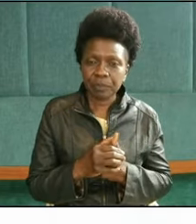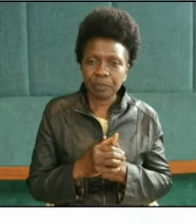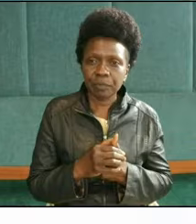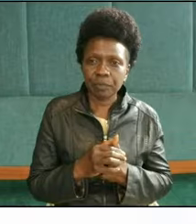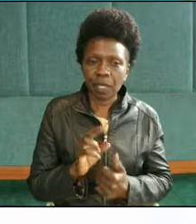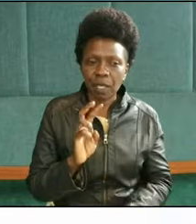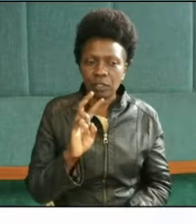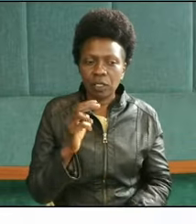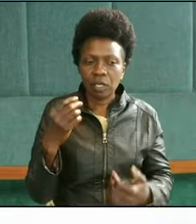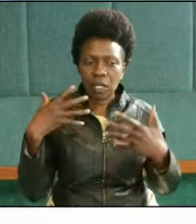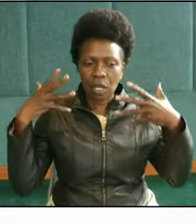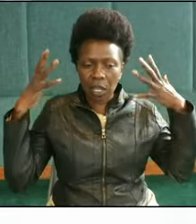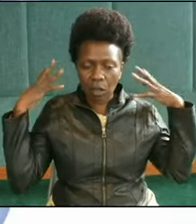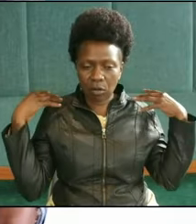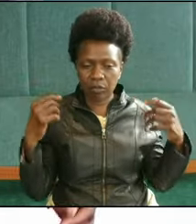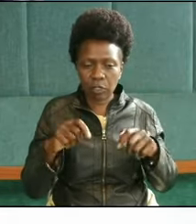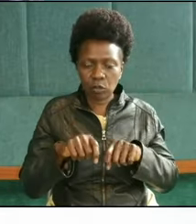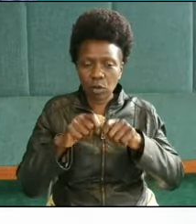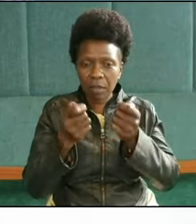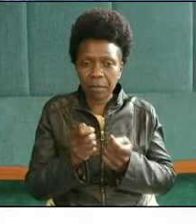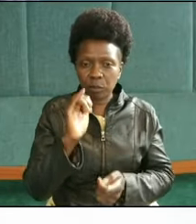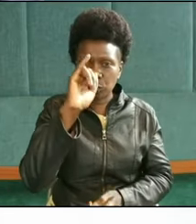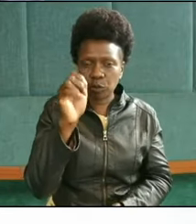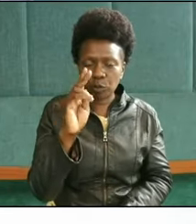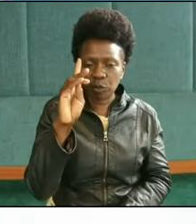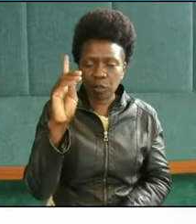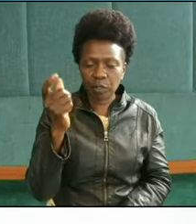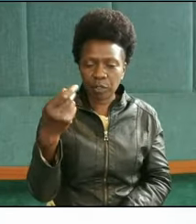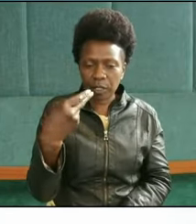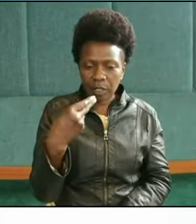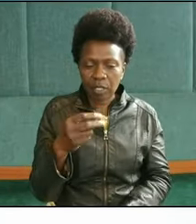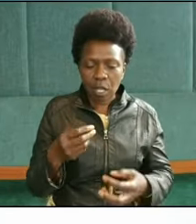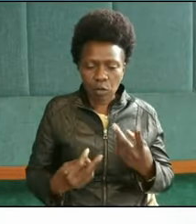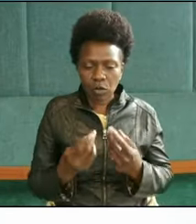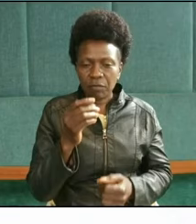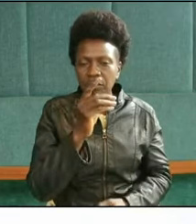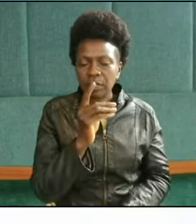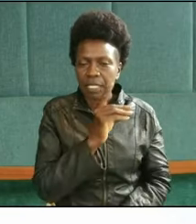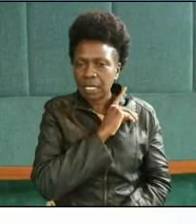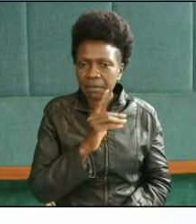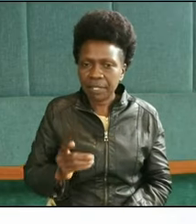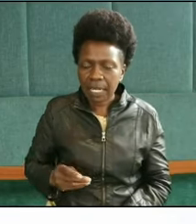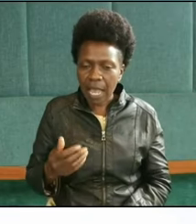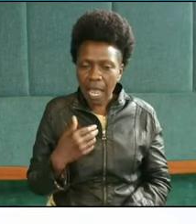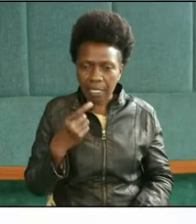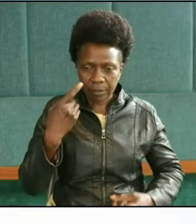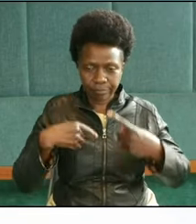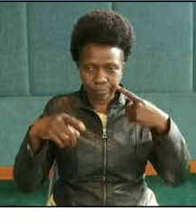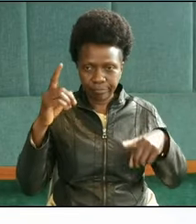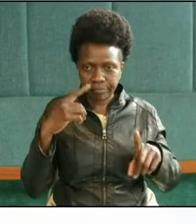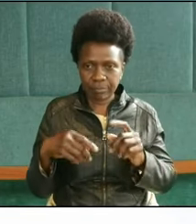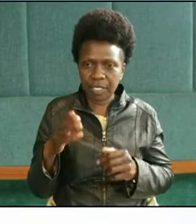See, the Lion of tribe of Judah, the Root of David, has triumphed.